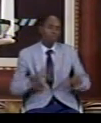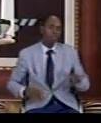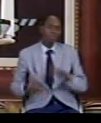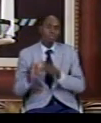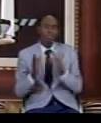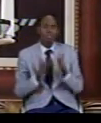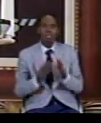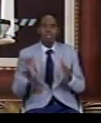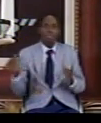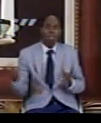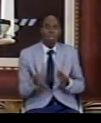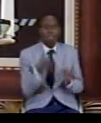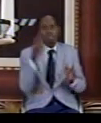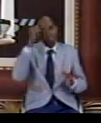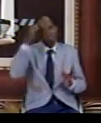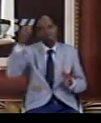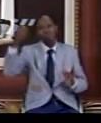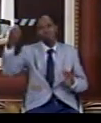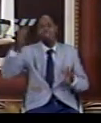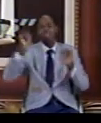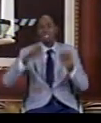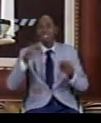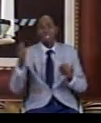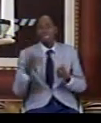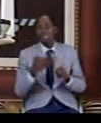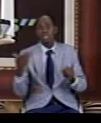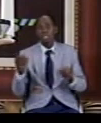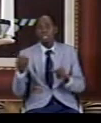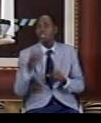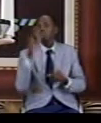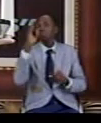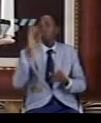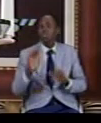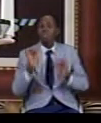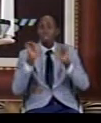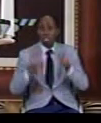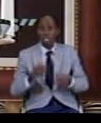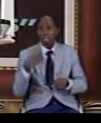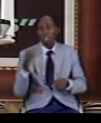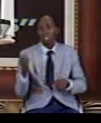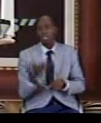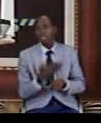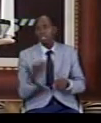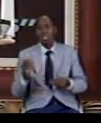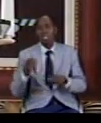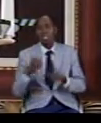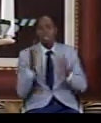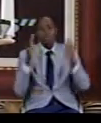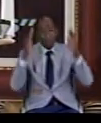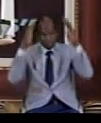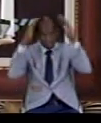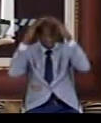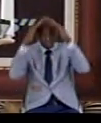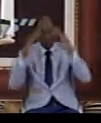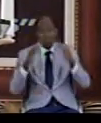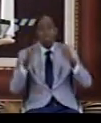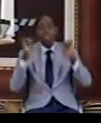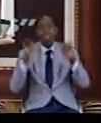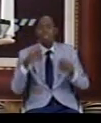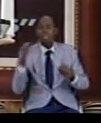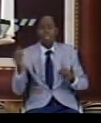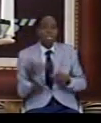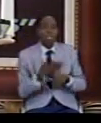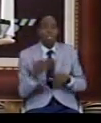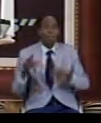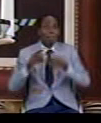Any theologian can say anything. Any preacher can say anything. Any bishop or any shepherd can say anything.